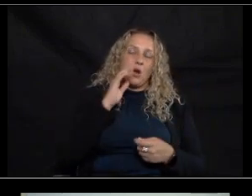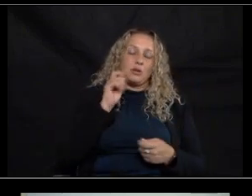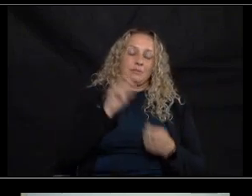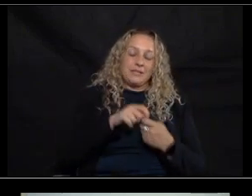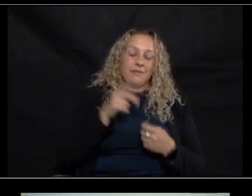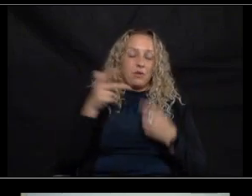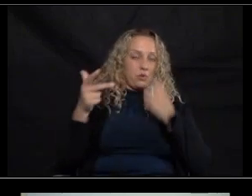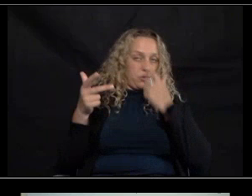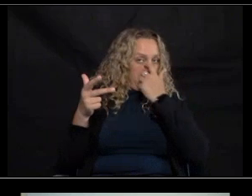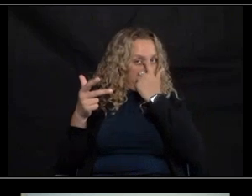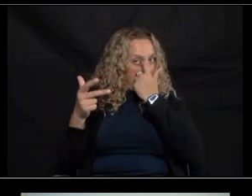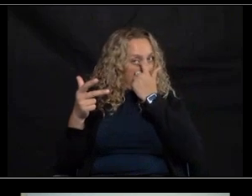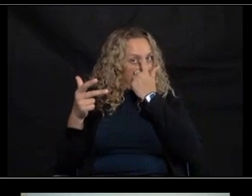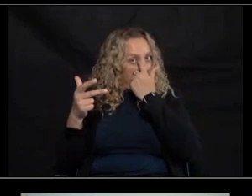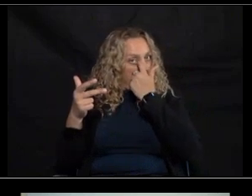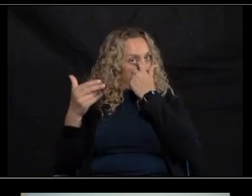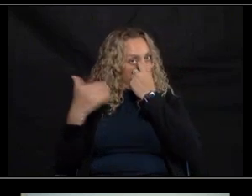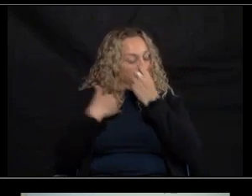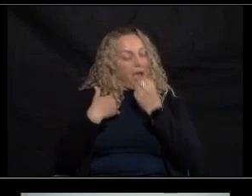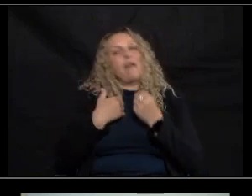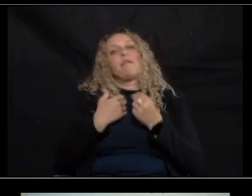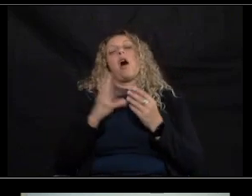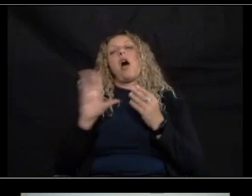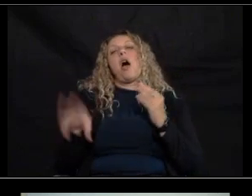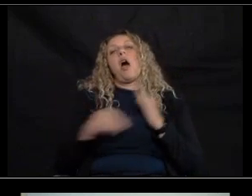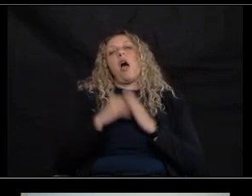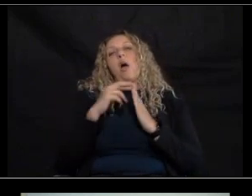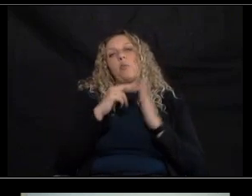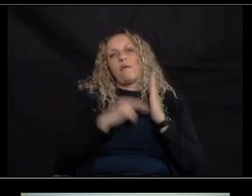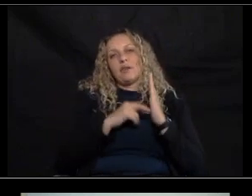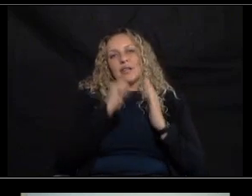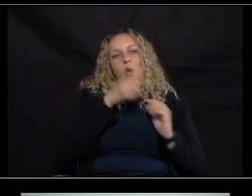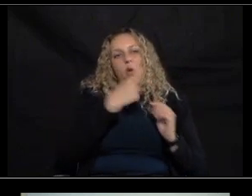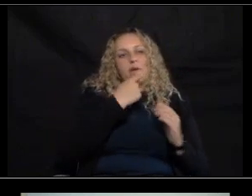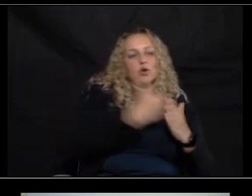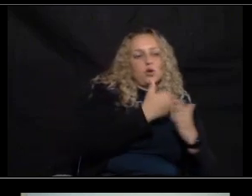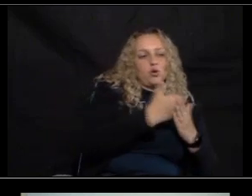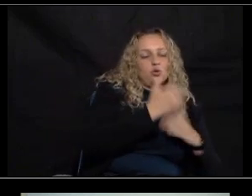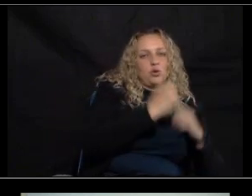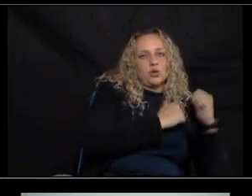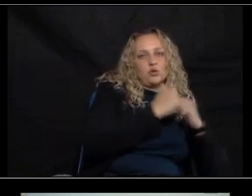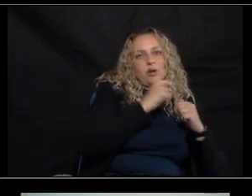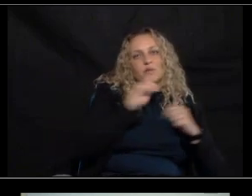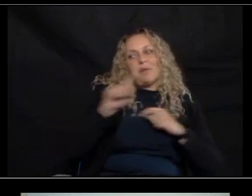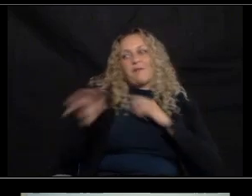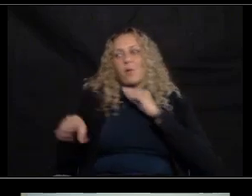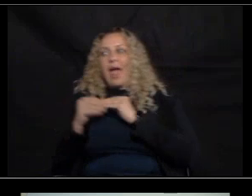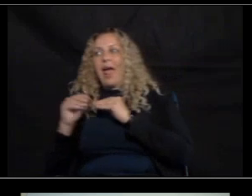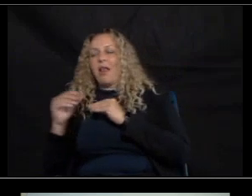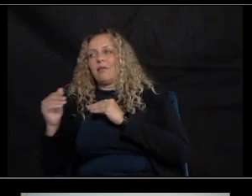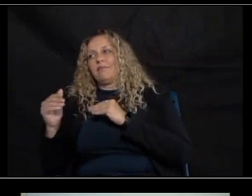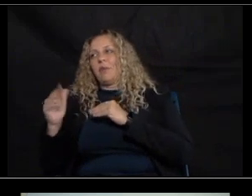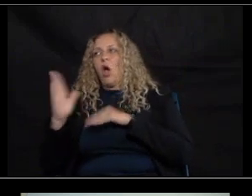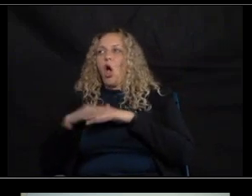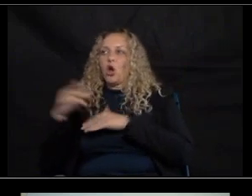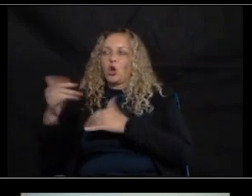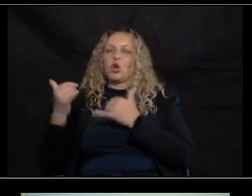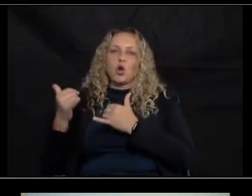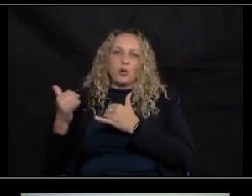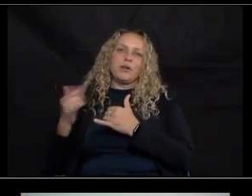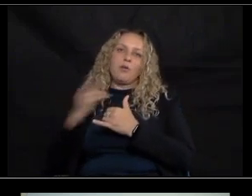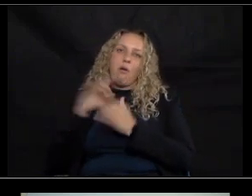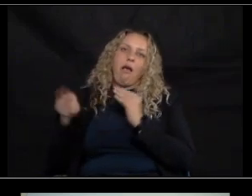do have a retroactive provision, not just for new construction. So yes, we could look at those. Trees in right-of-way